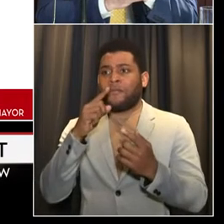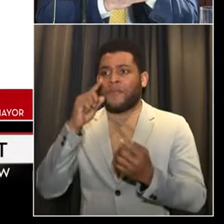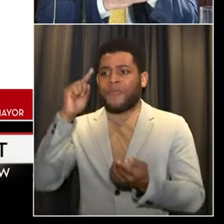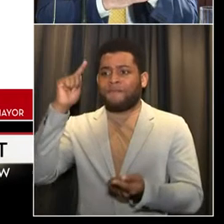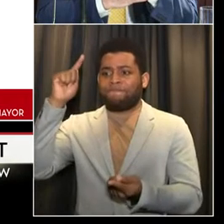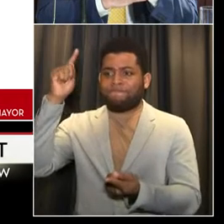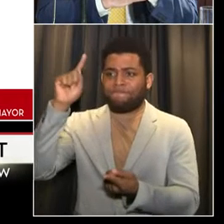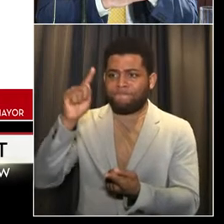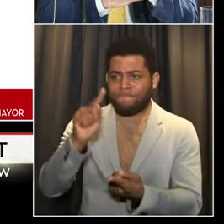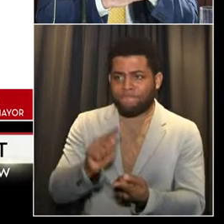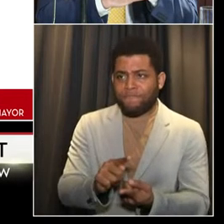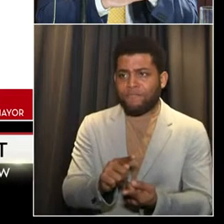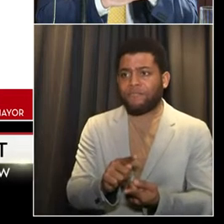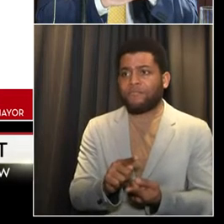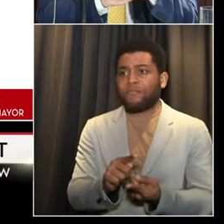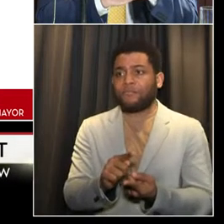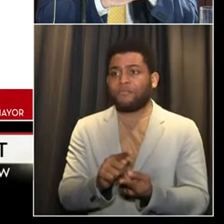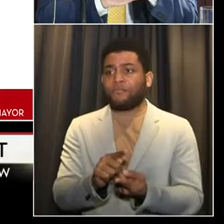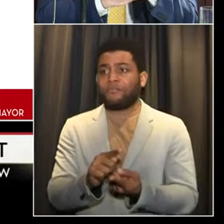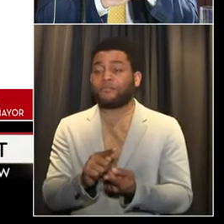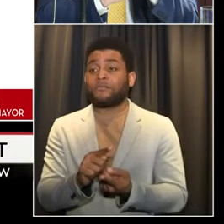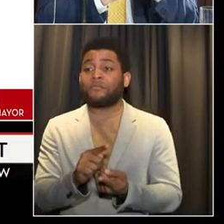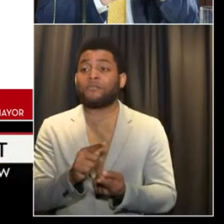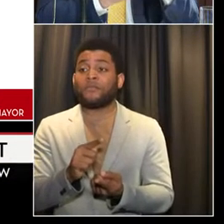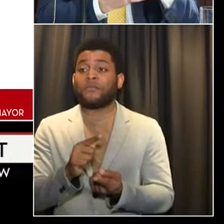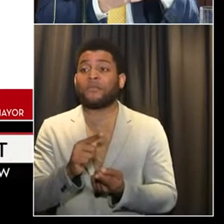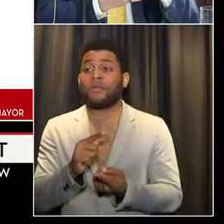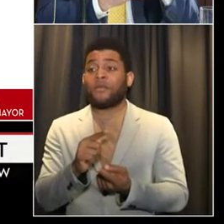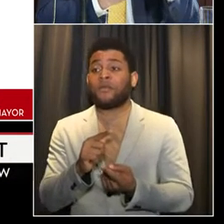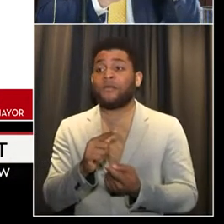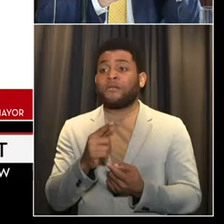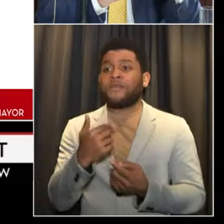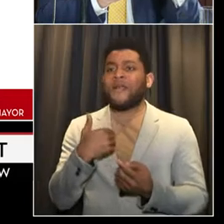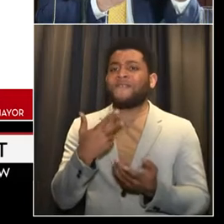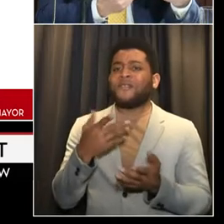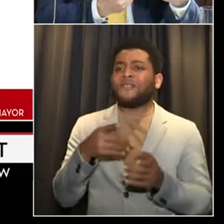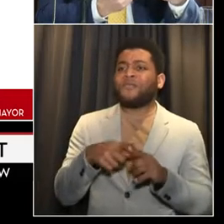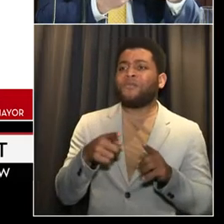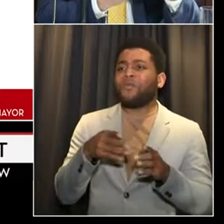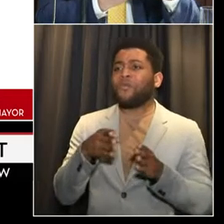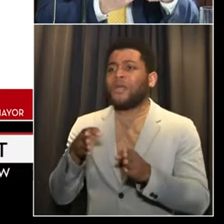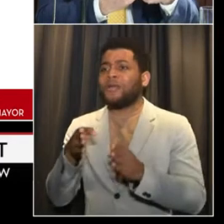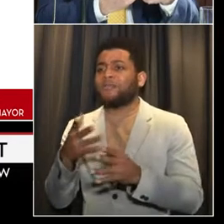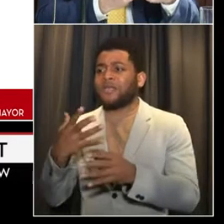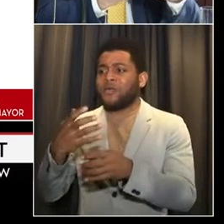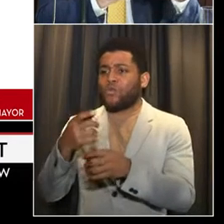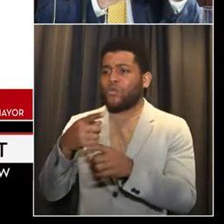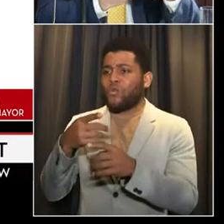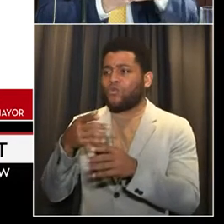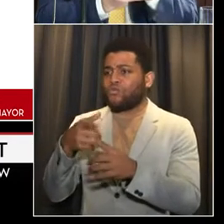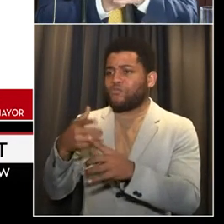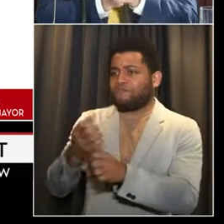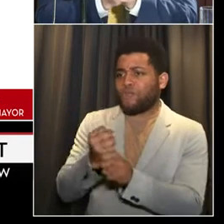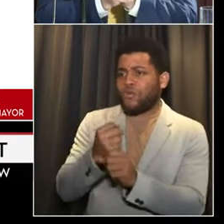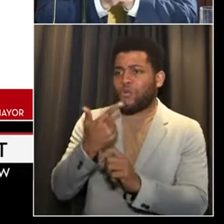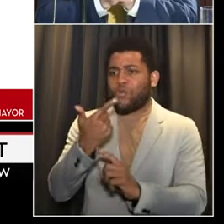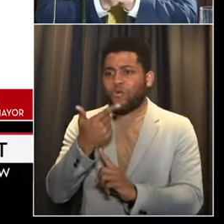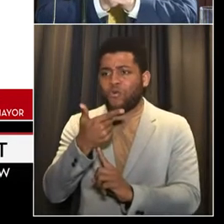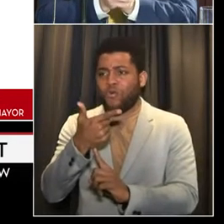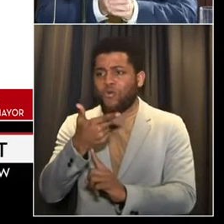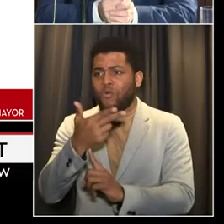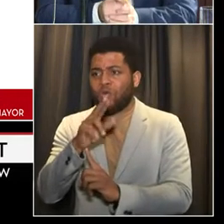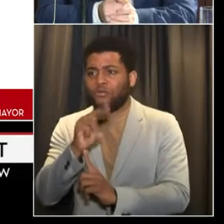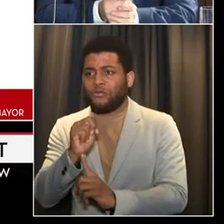became easier because there are different ways for individuals to be able to procure guns. You could get the pieces online, watch a YouTube video, and put it together